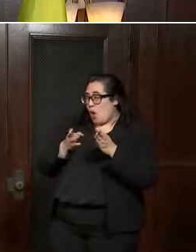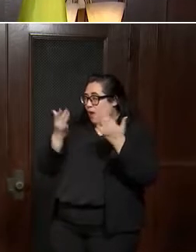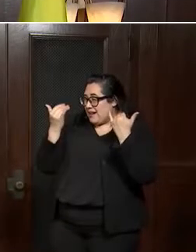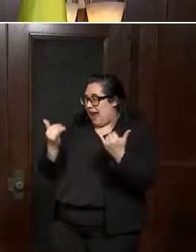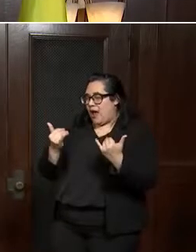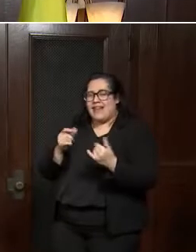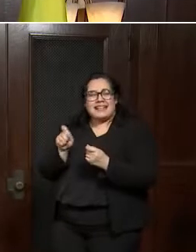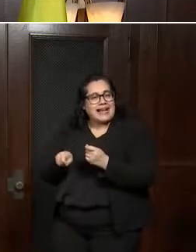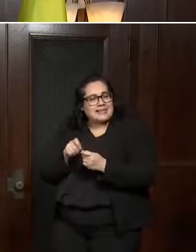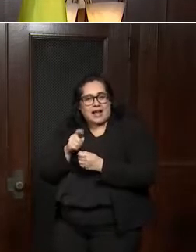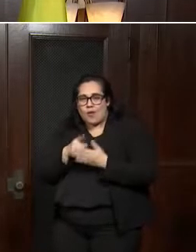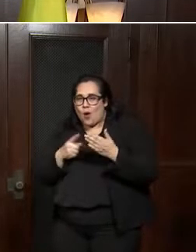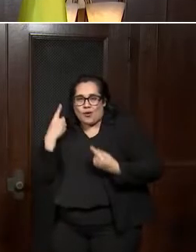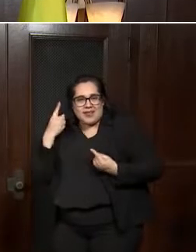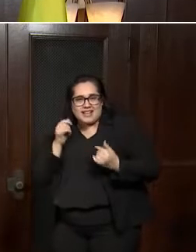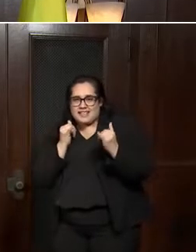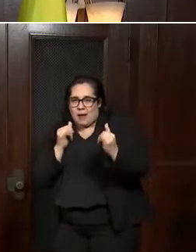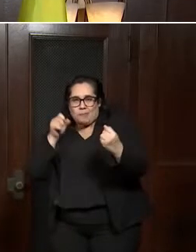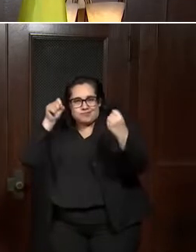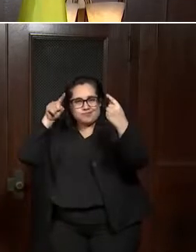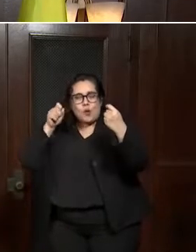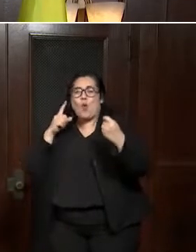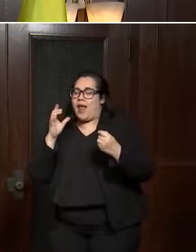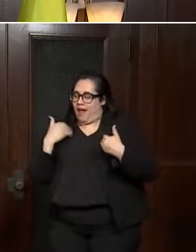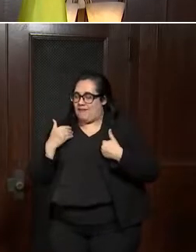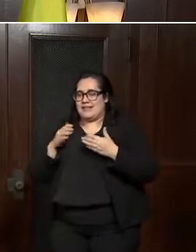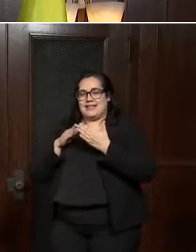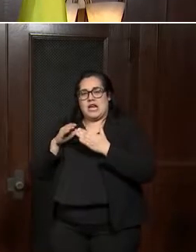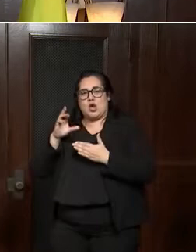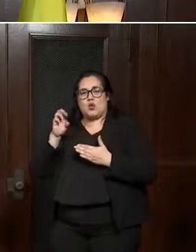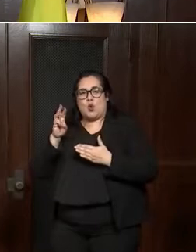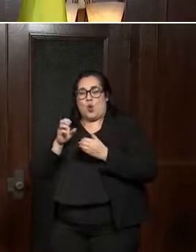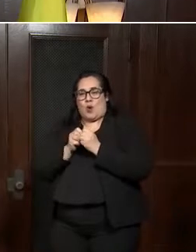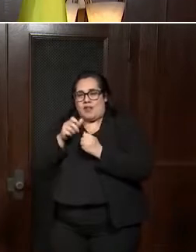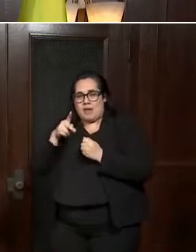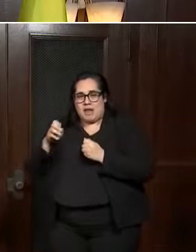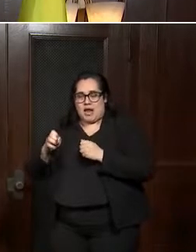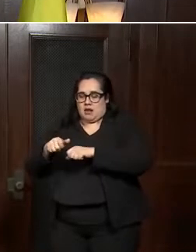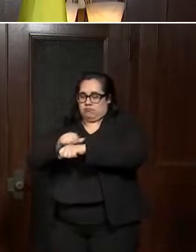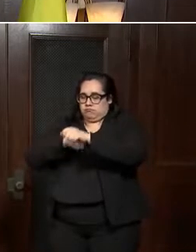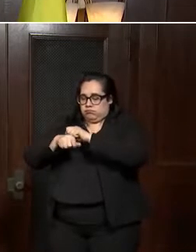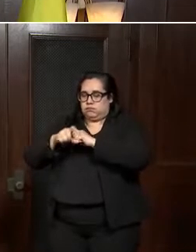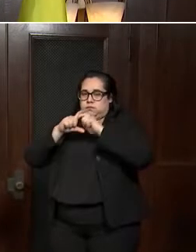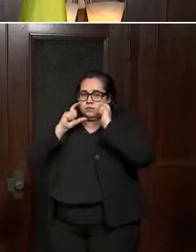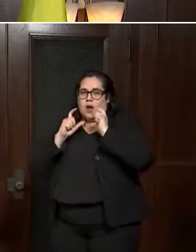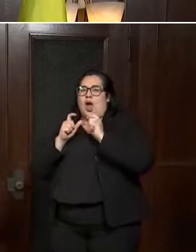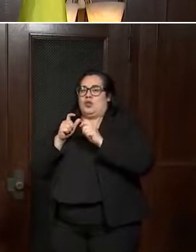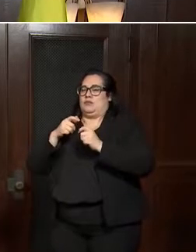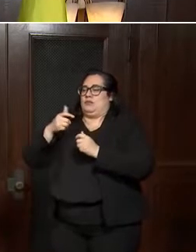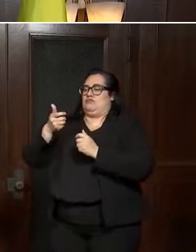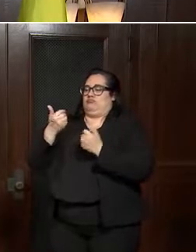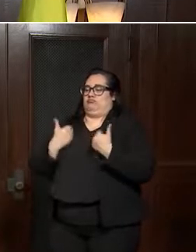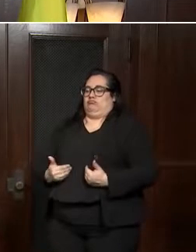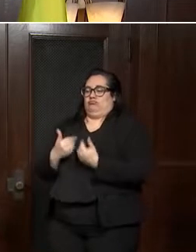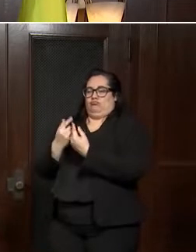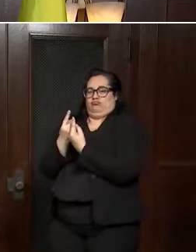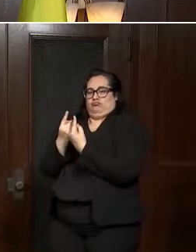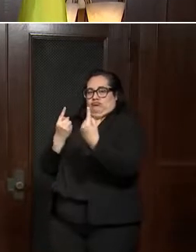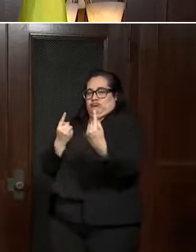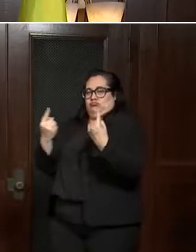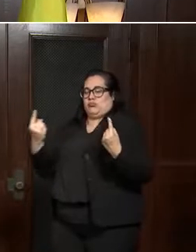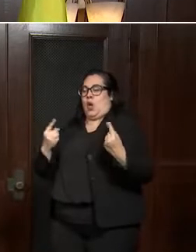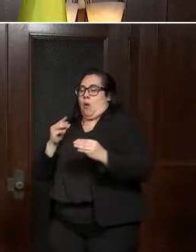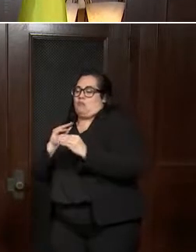now. It's exactly what we were thinking. And so we do have those city crews with PPE and proper social distancing doing those sorts of